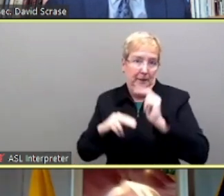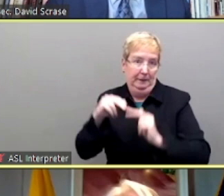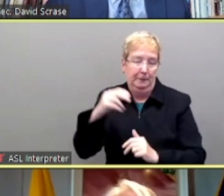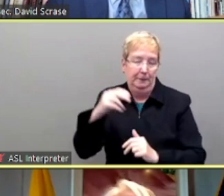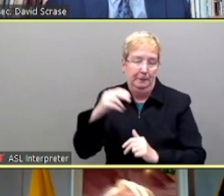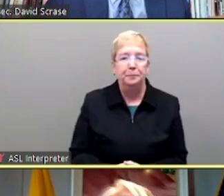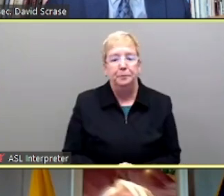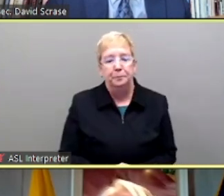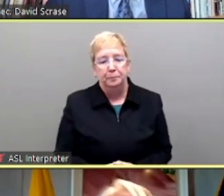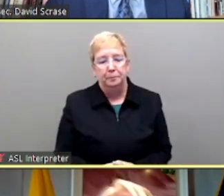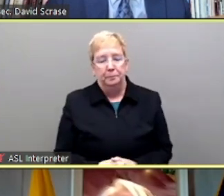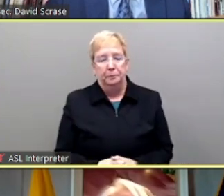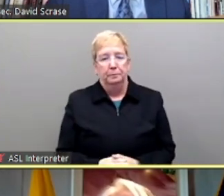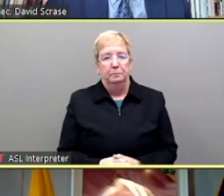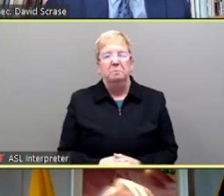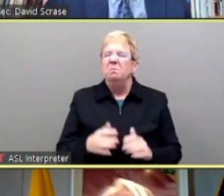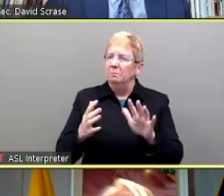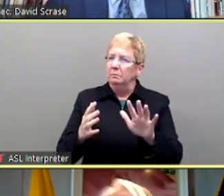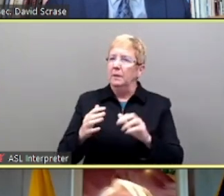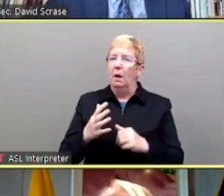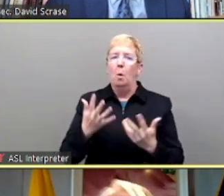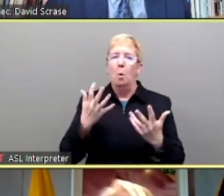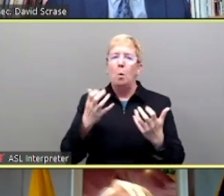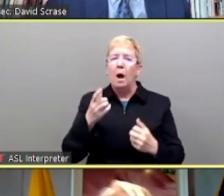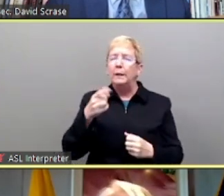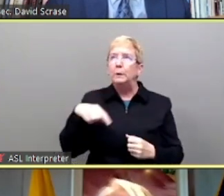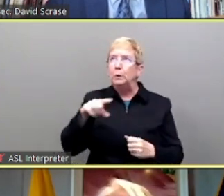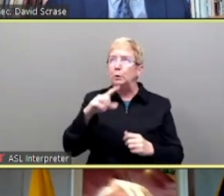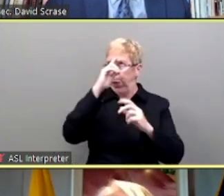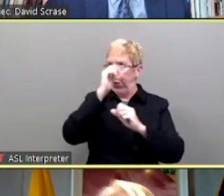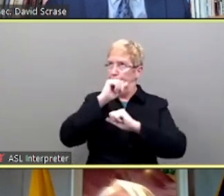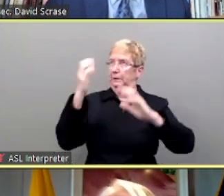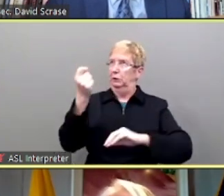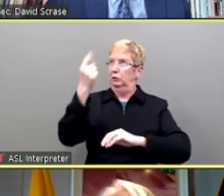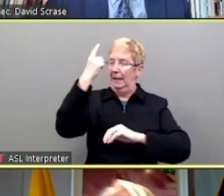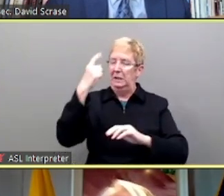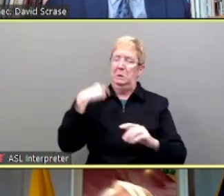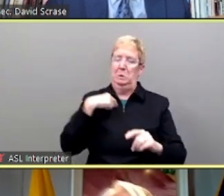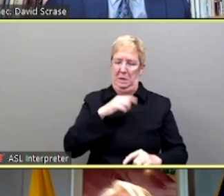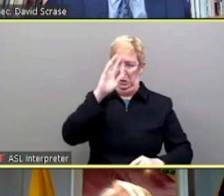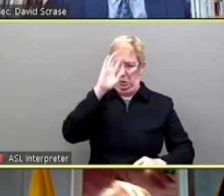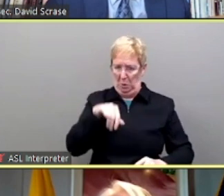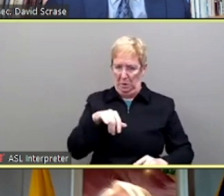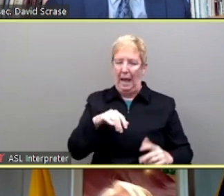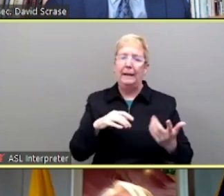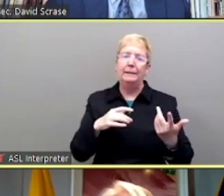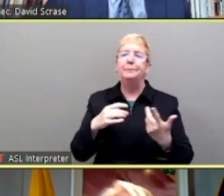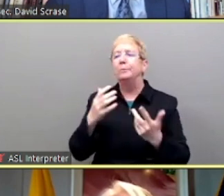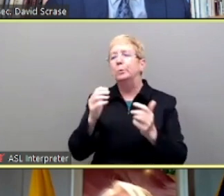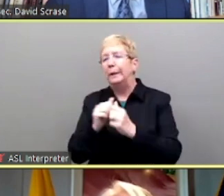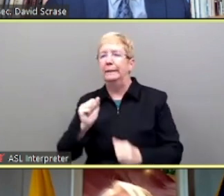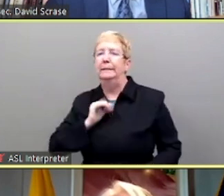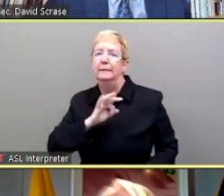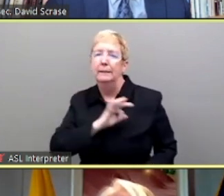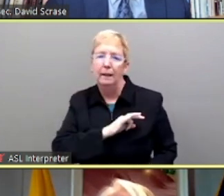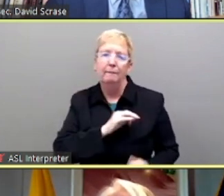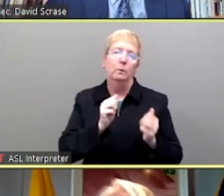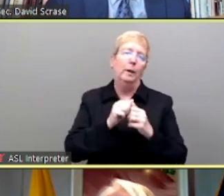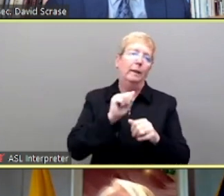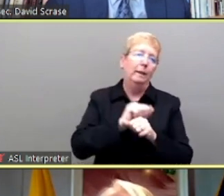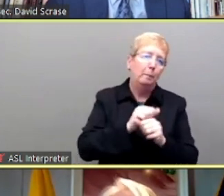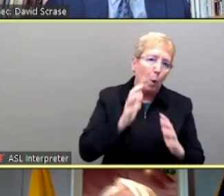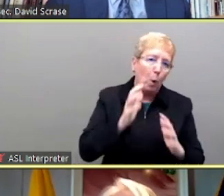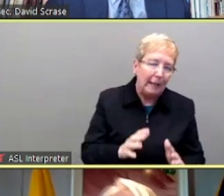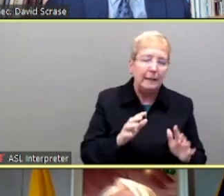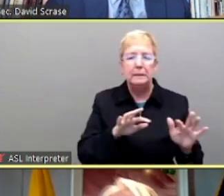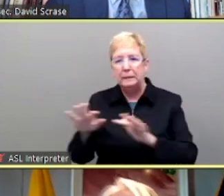And I want to give you a sense about, we know that folks are going to have to get ready, particularly with employees. So this mask mandate will